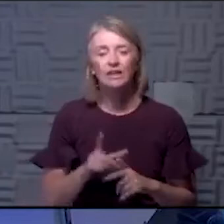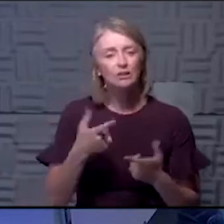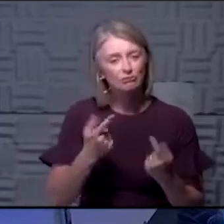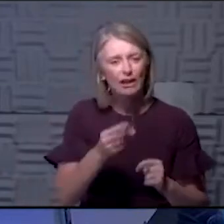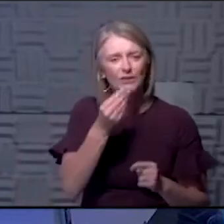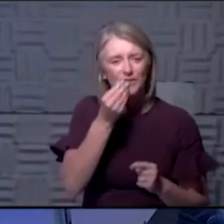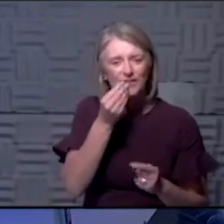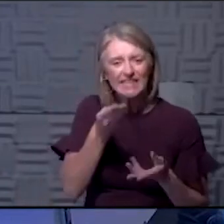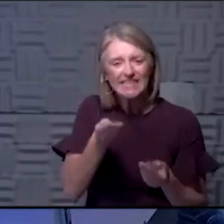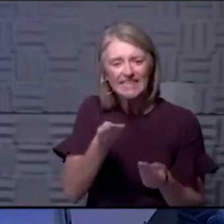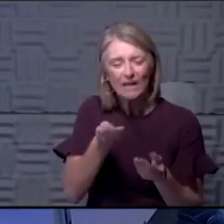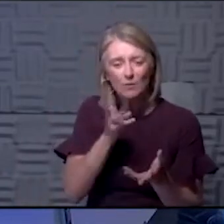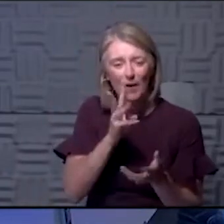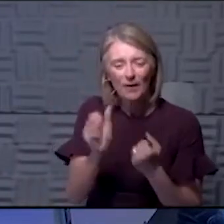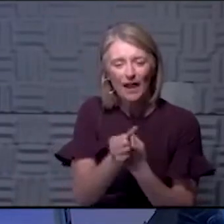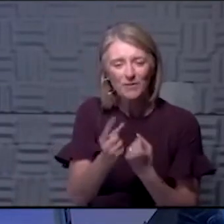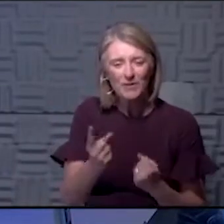everybody, but